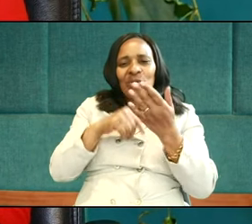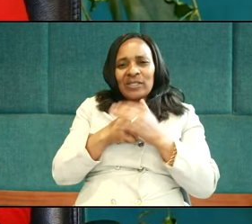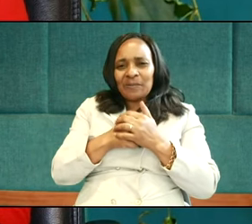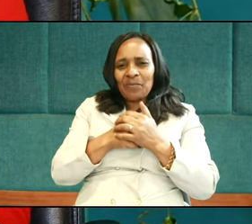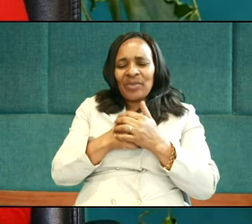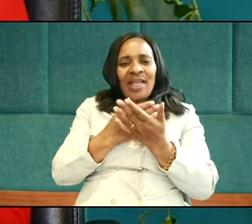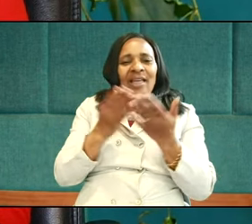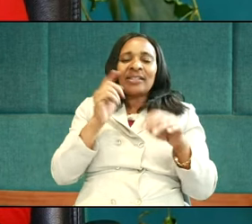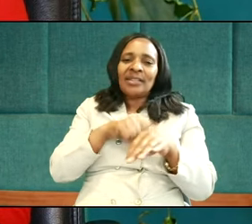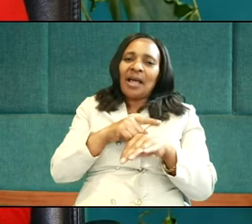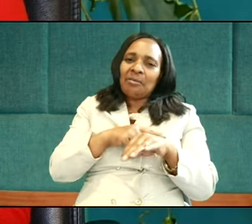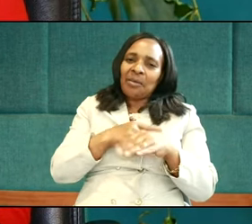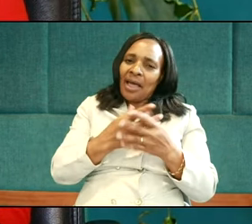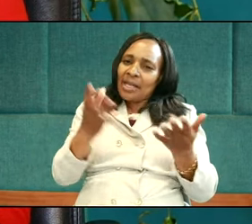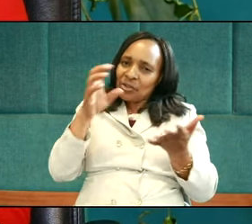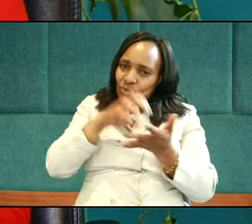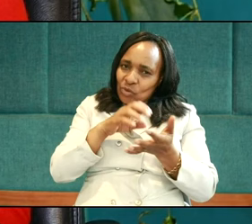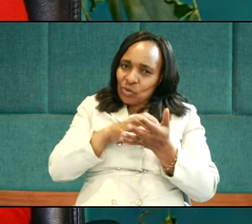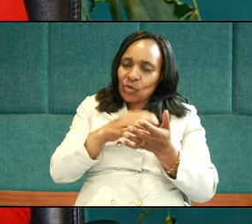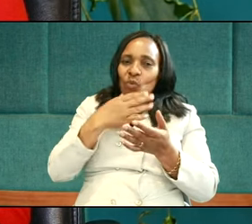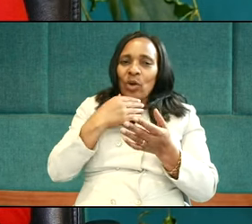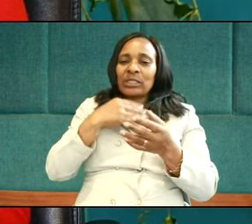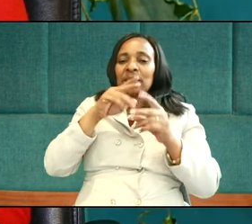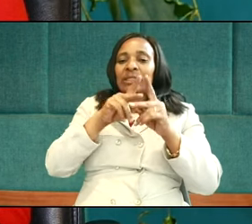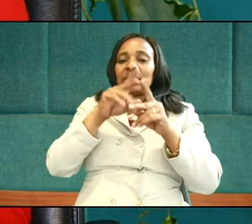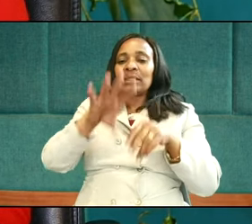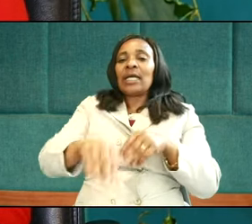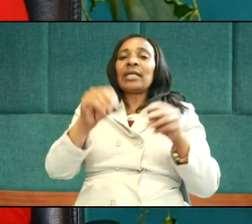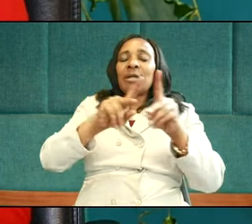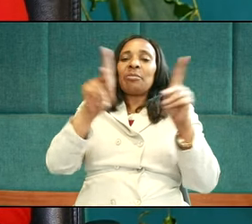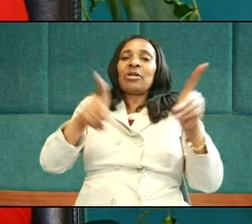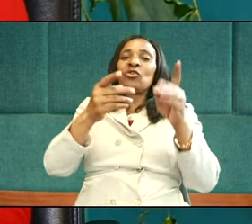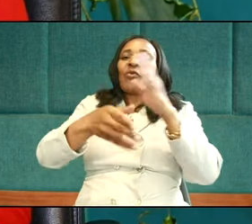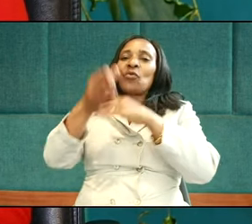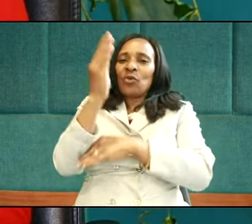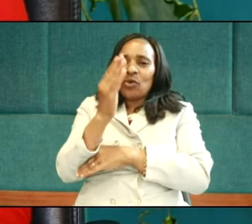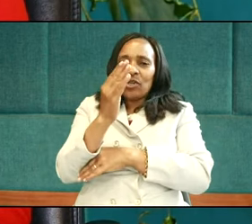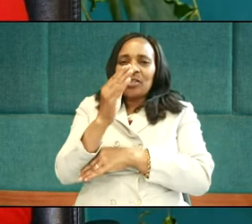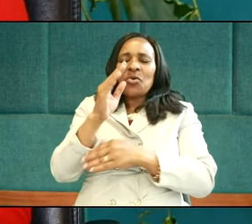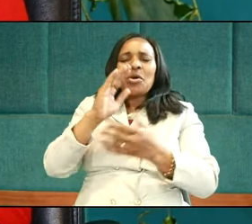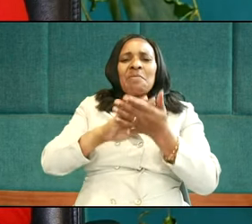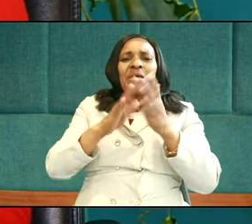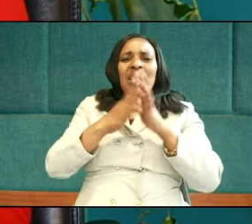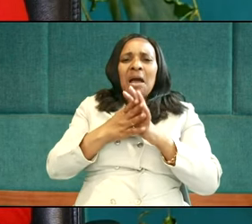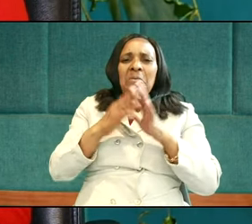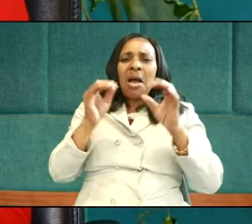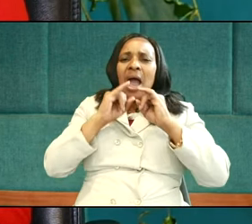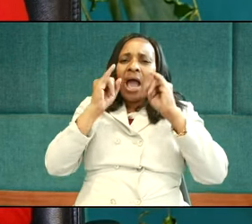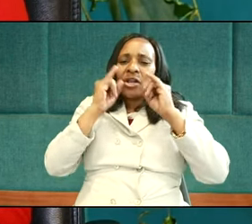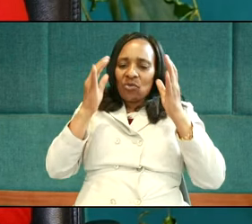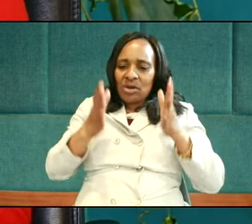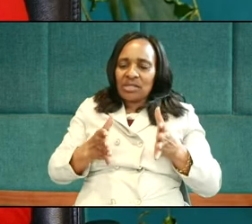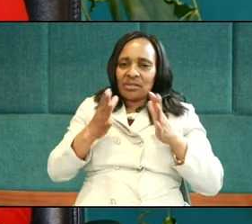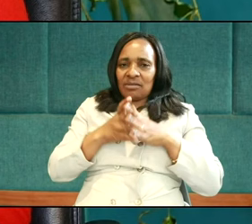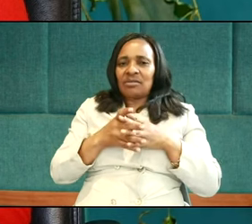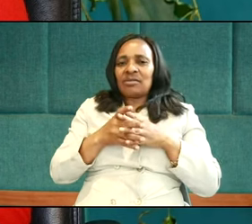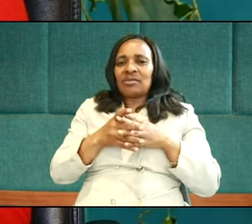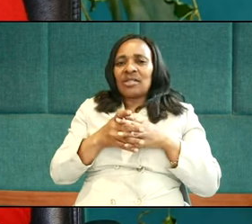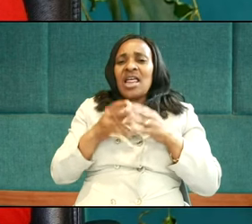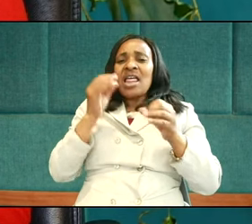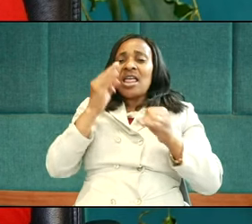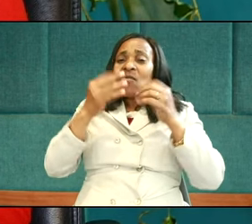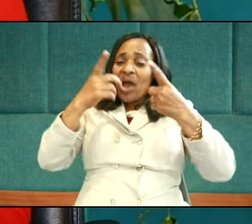time or in any circumstance where we want to take the place of God, then we become idols, okay? Or if we allow